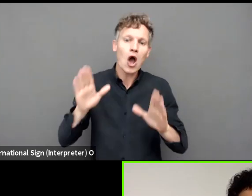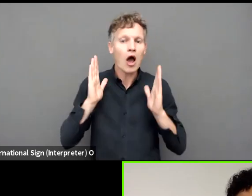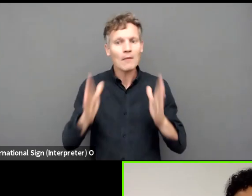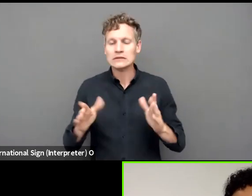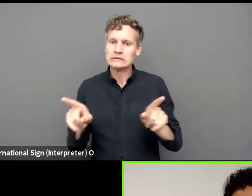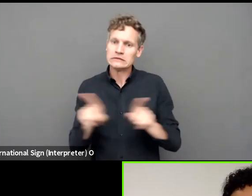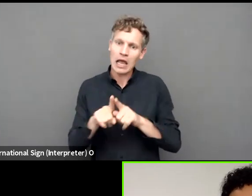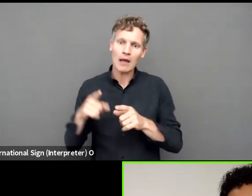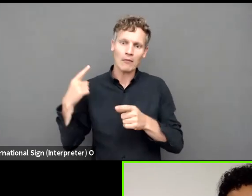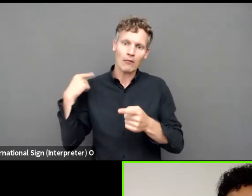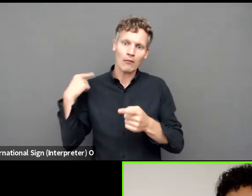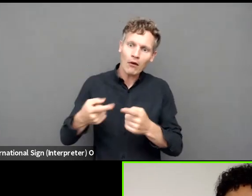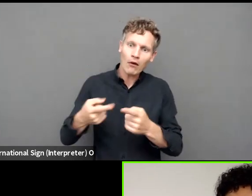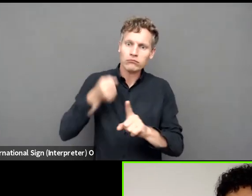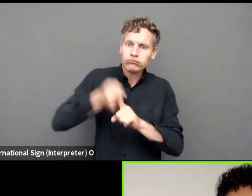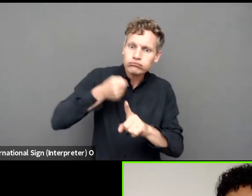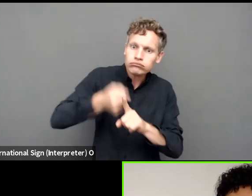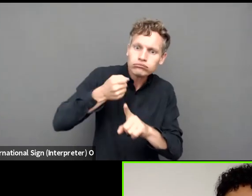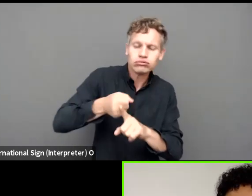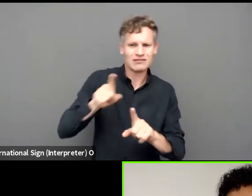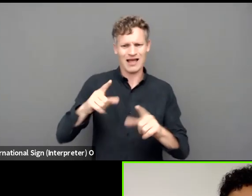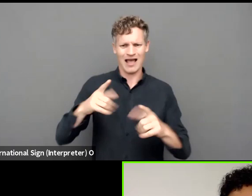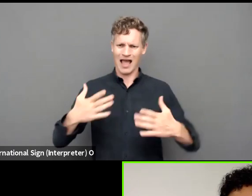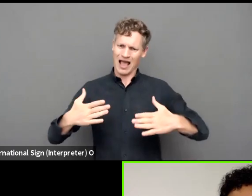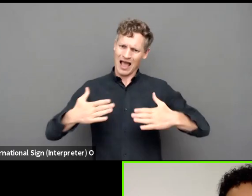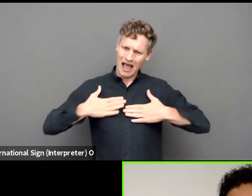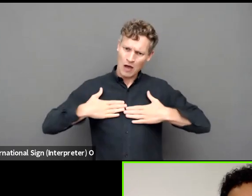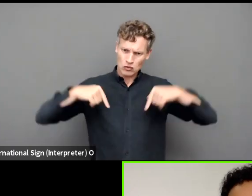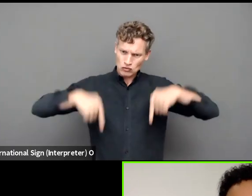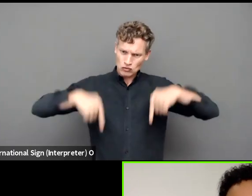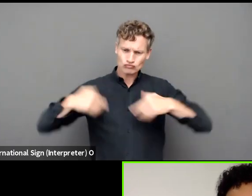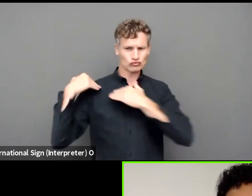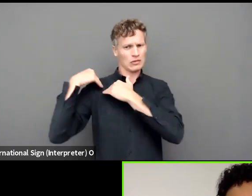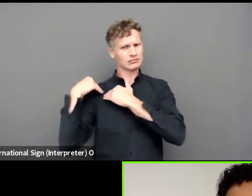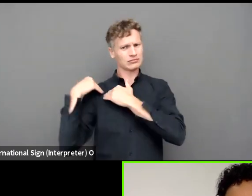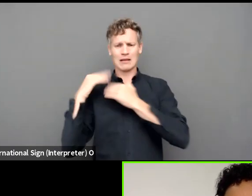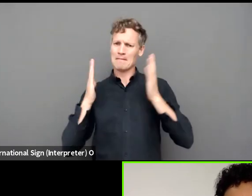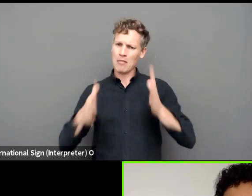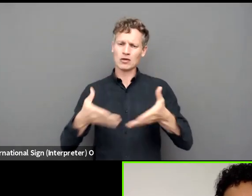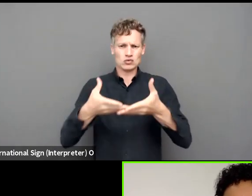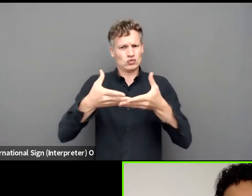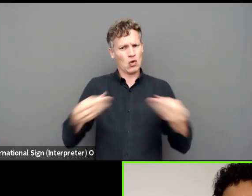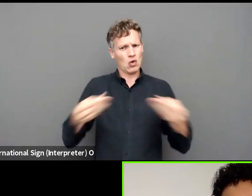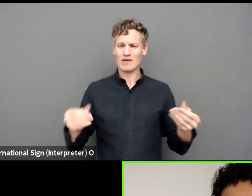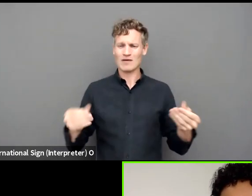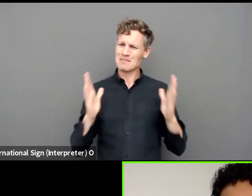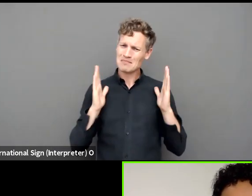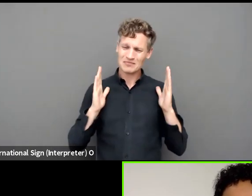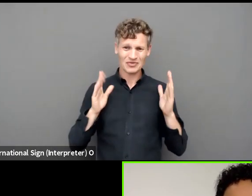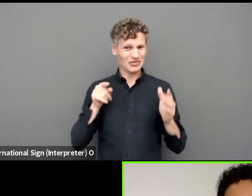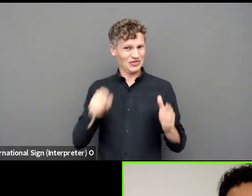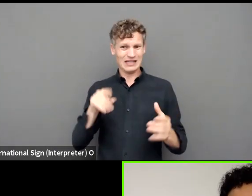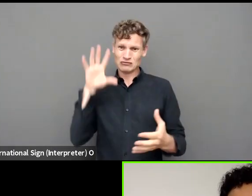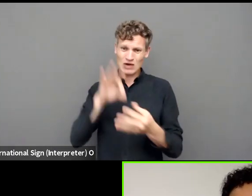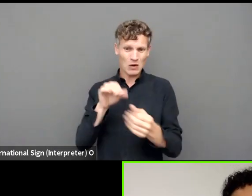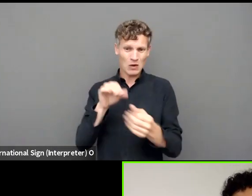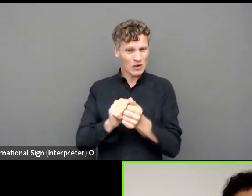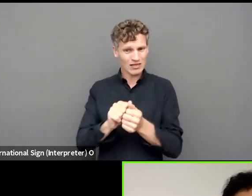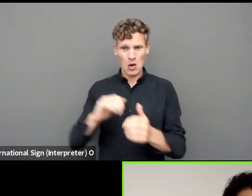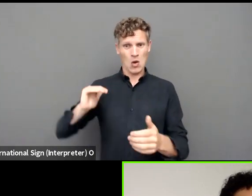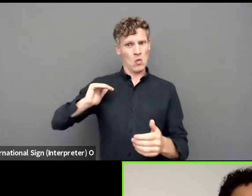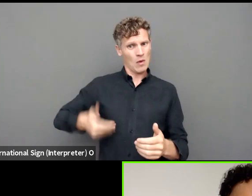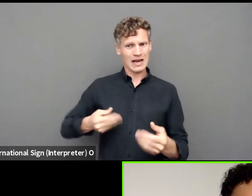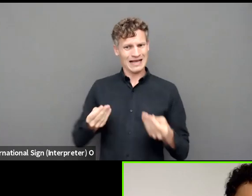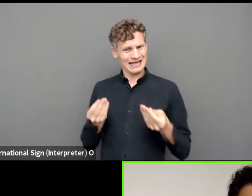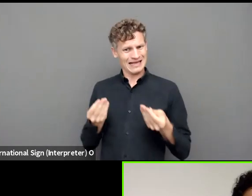our responsibility to solve this issue. It is a question of justice towards women and their family and of fair